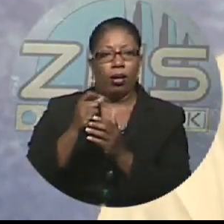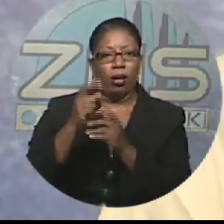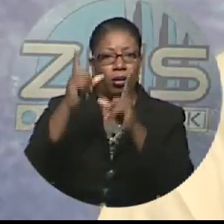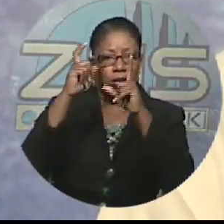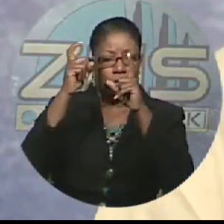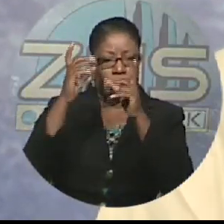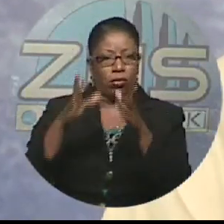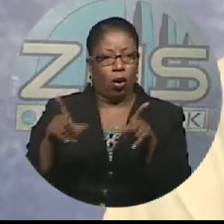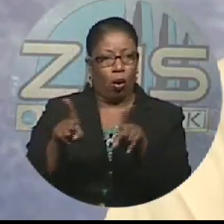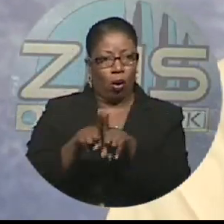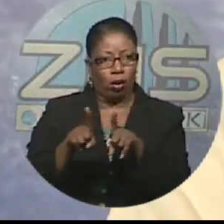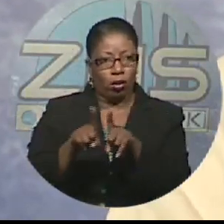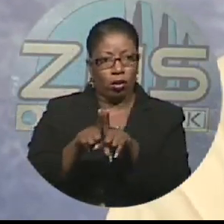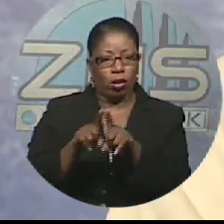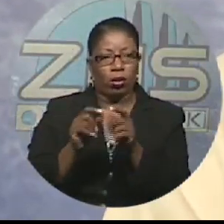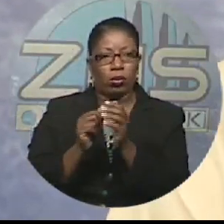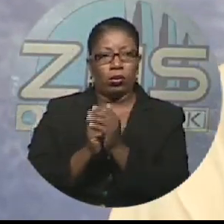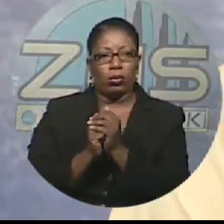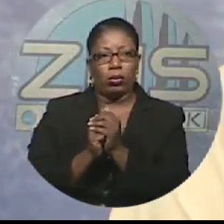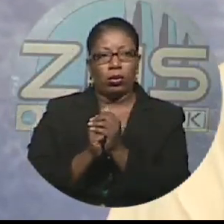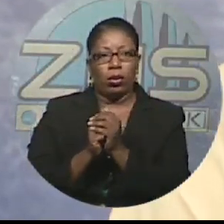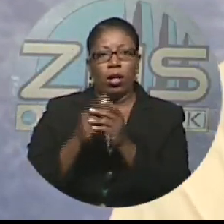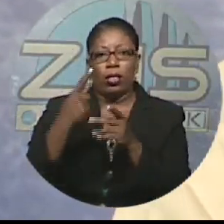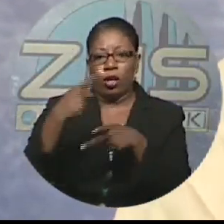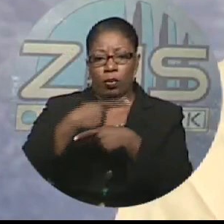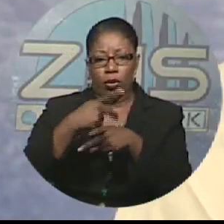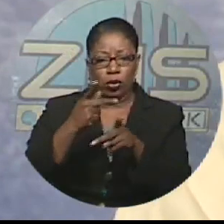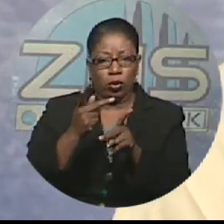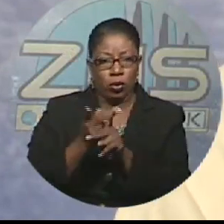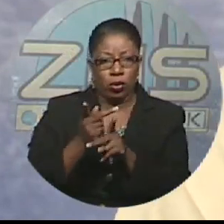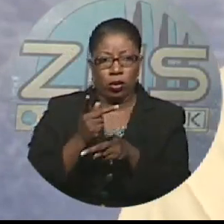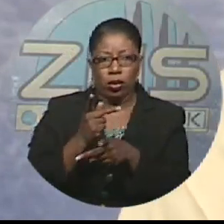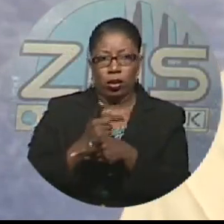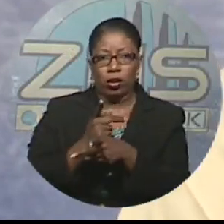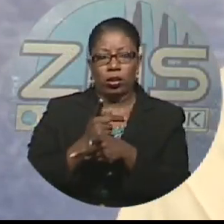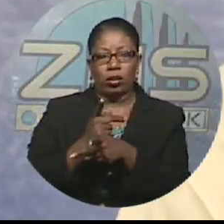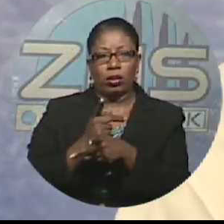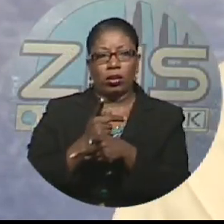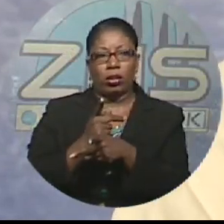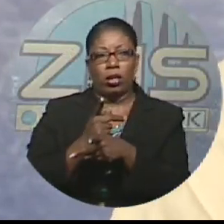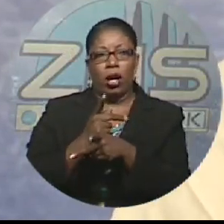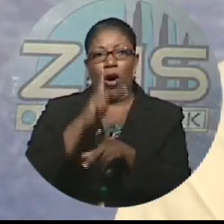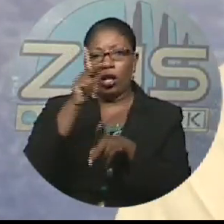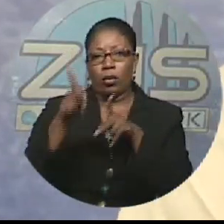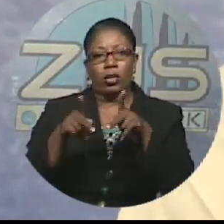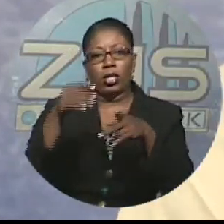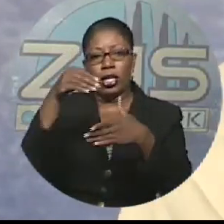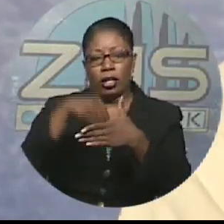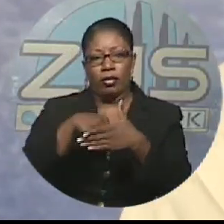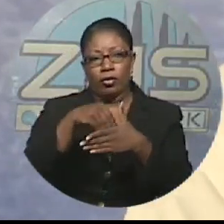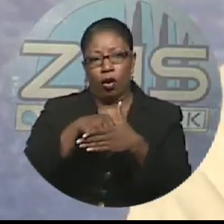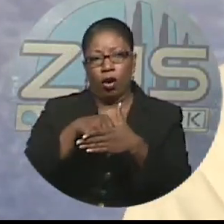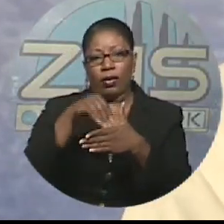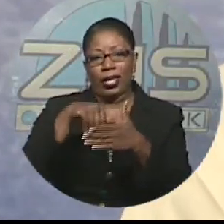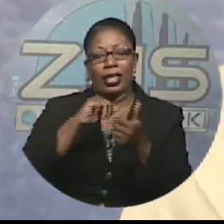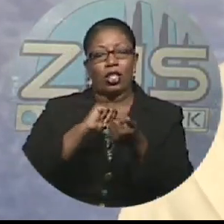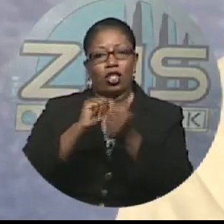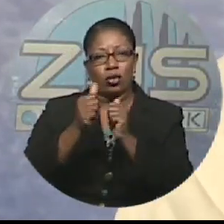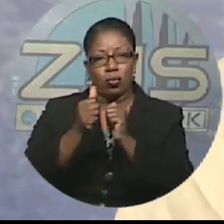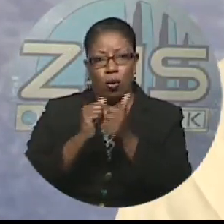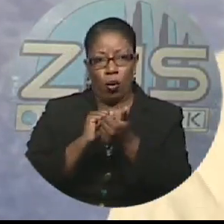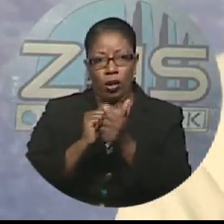the columnists, you know, the producers, the editors, just name it, people who are involved in the sports media, because somewhere or the